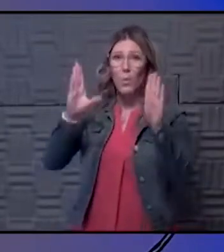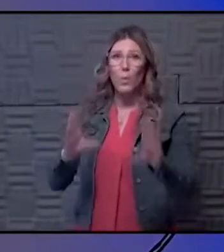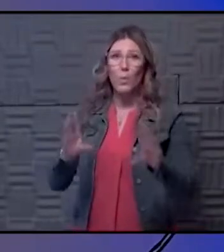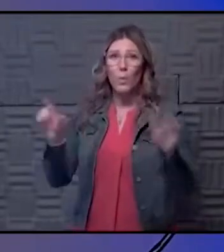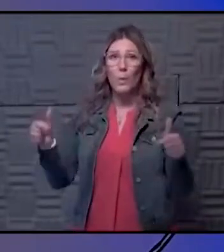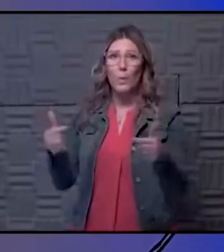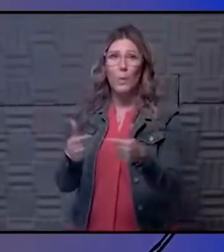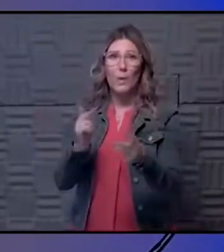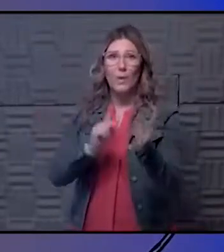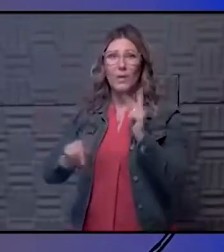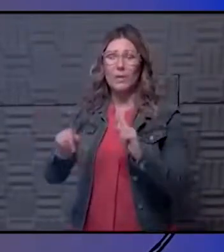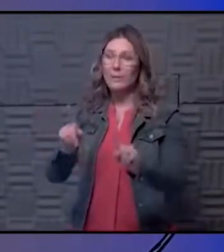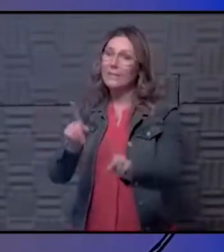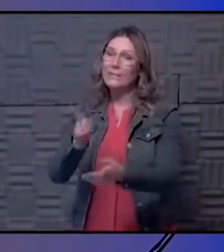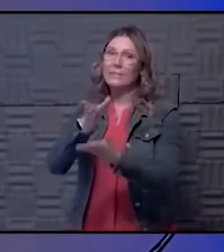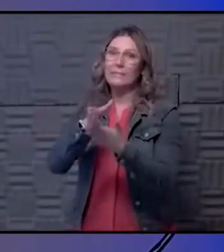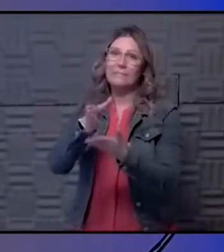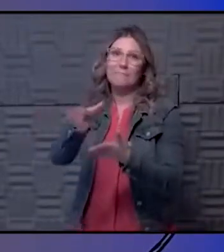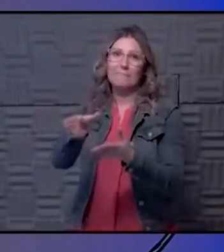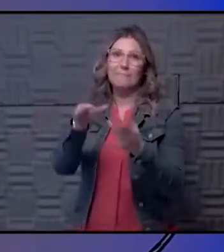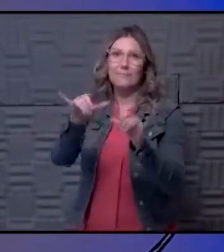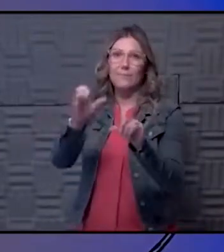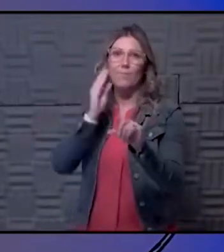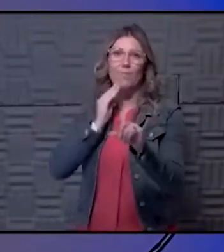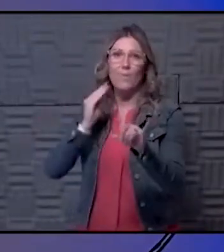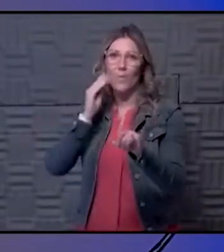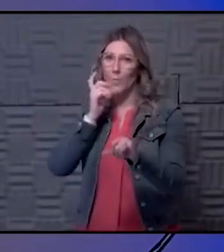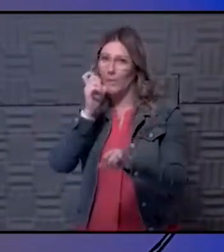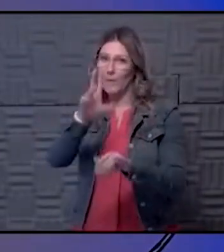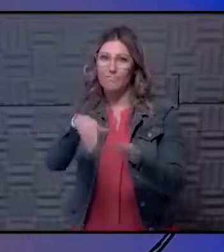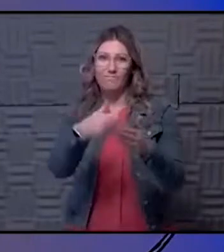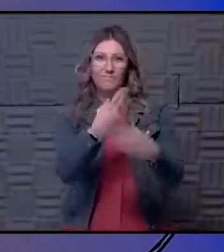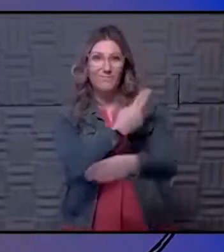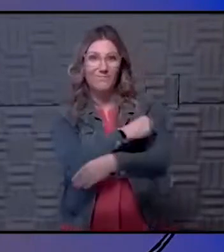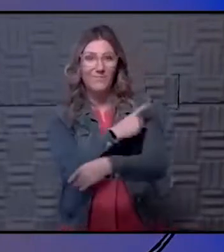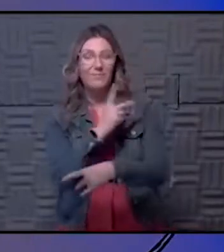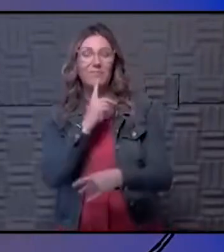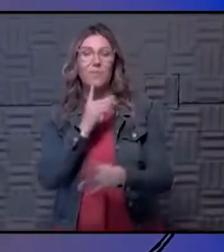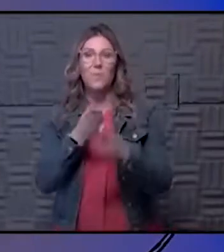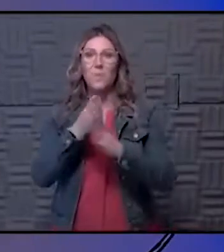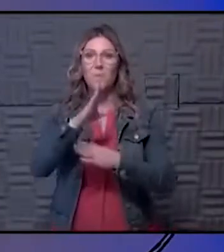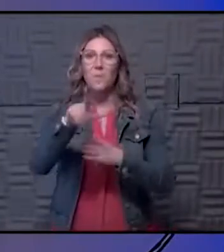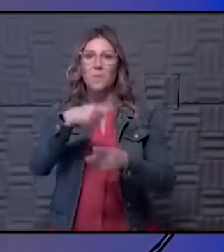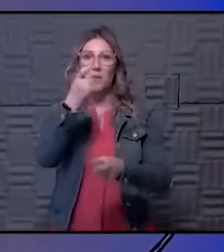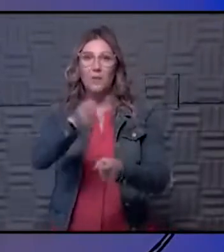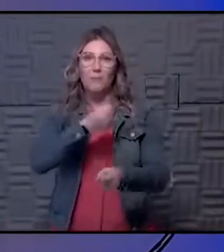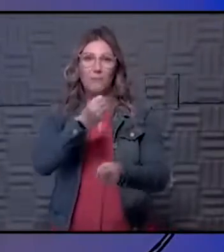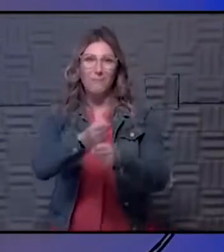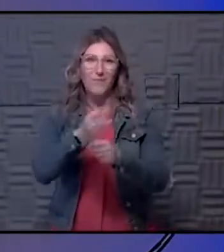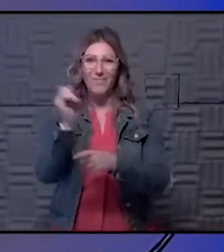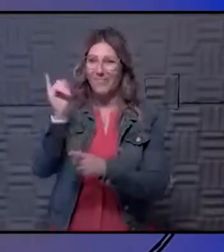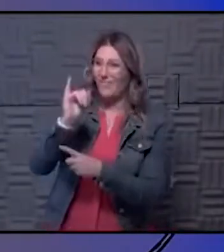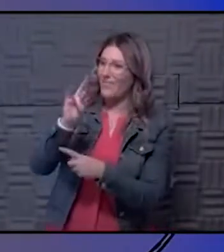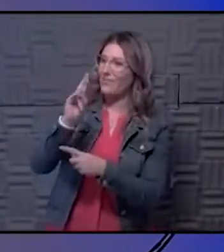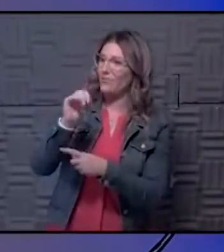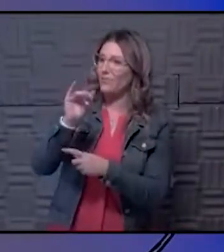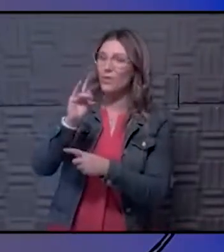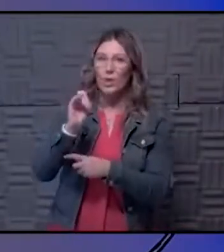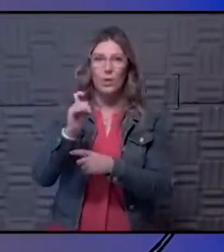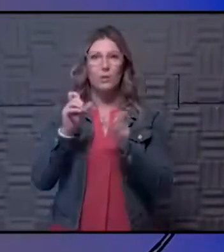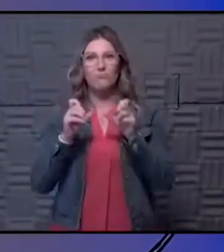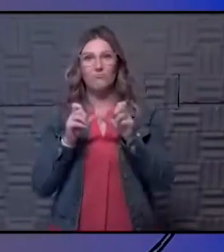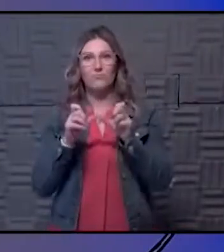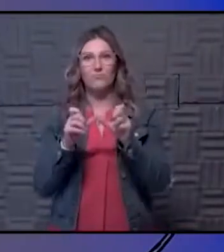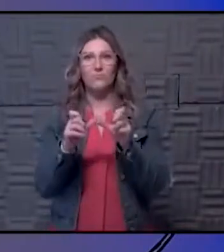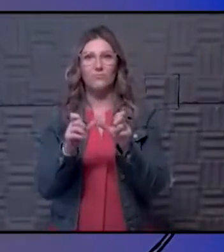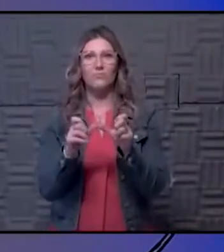stay home, don't come. And so throughout the year, as the infection rate continued, we knew that there really was